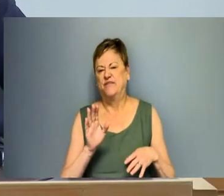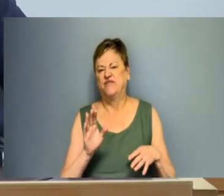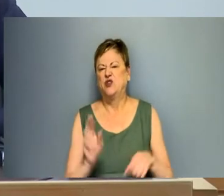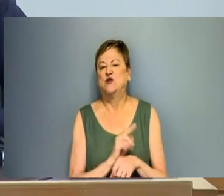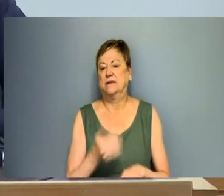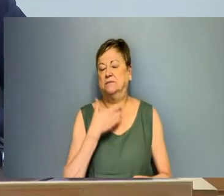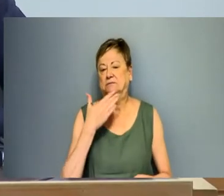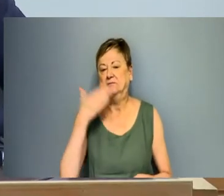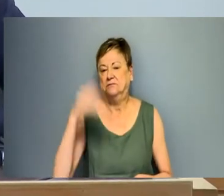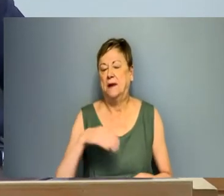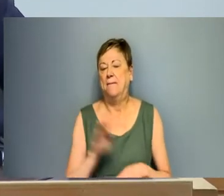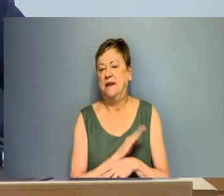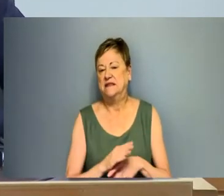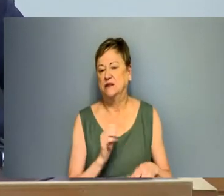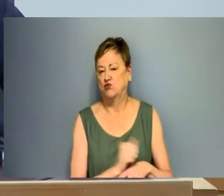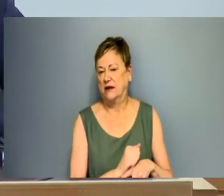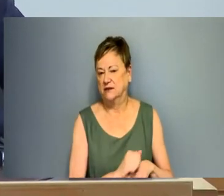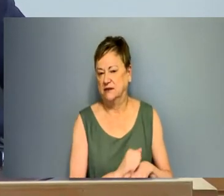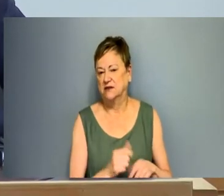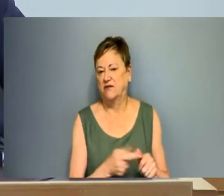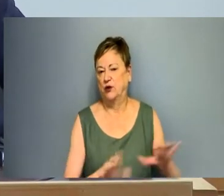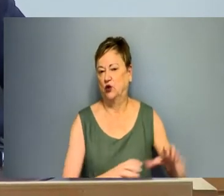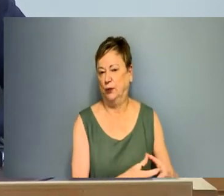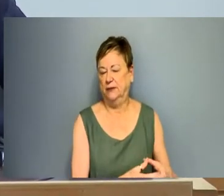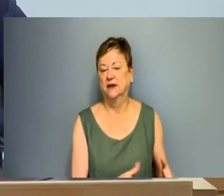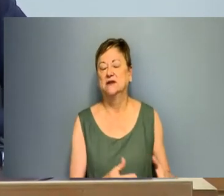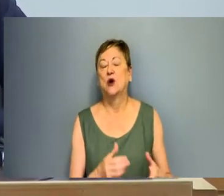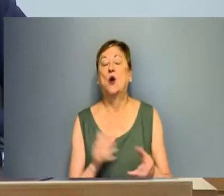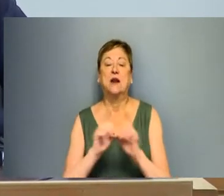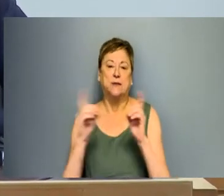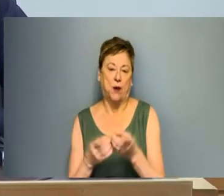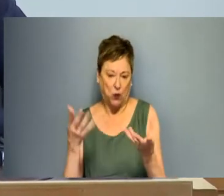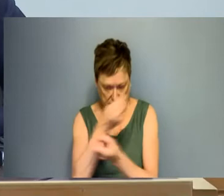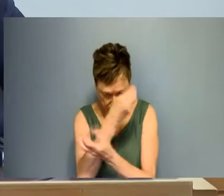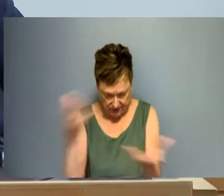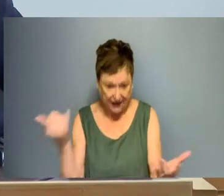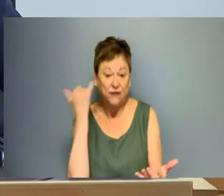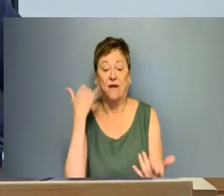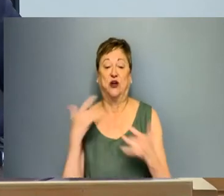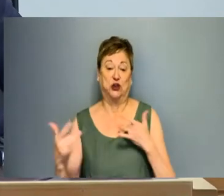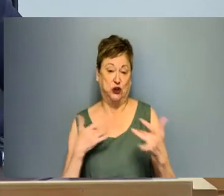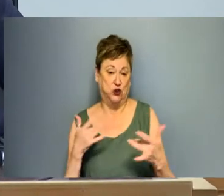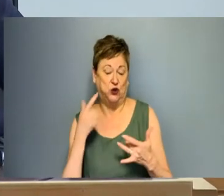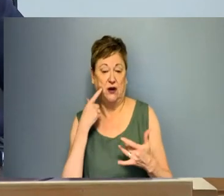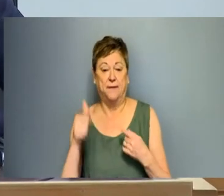of businesses. So the department wants everyone to know that they have any concerns or